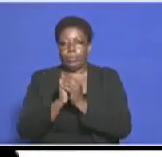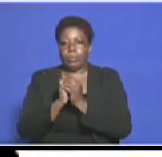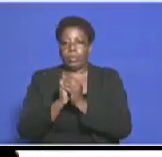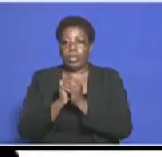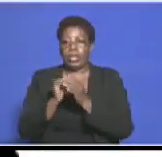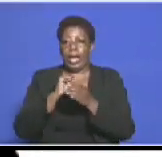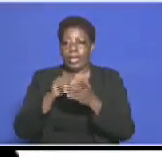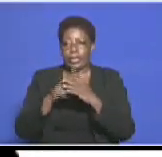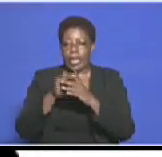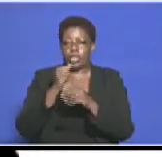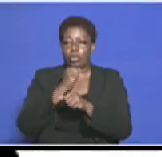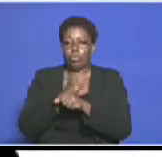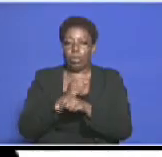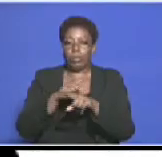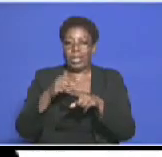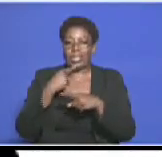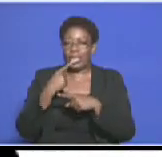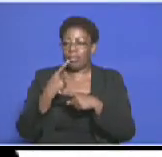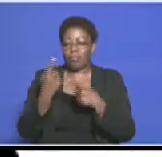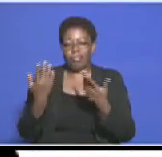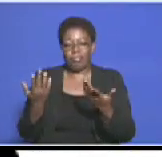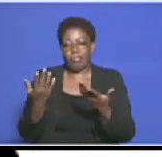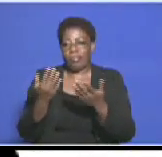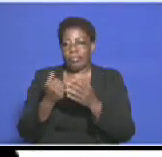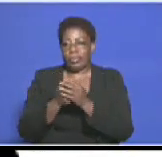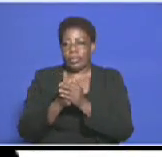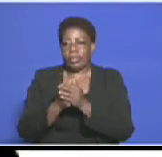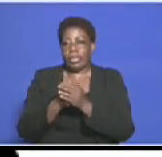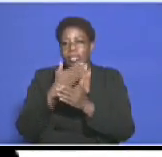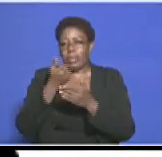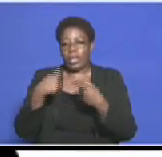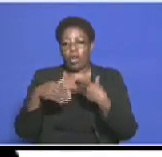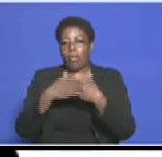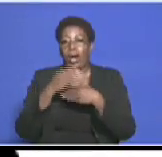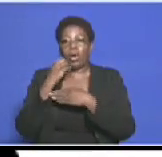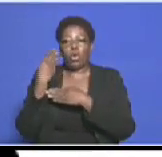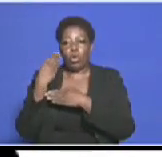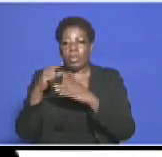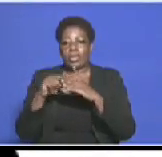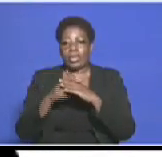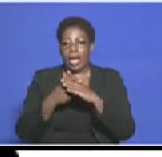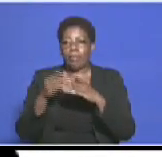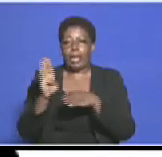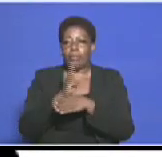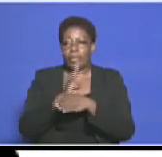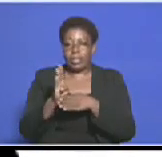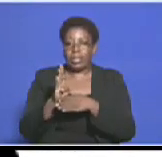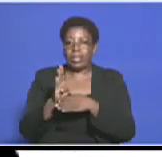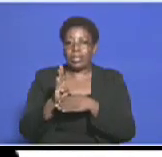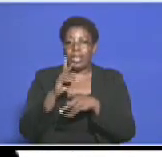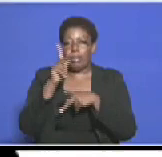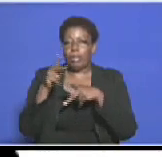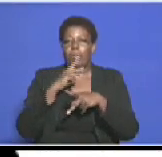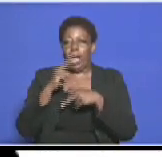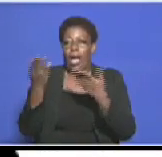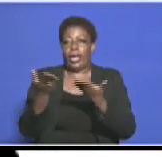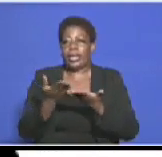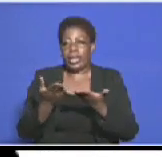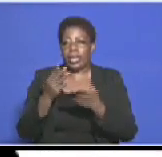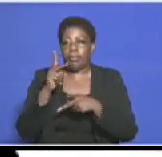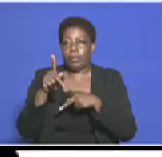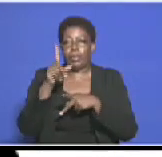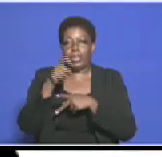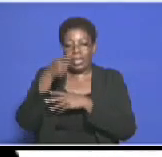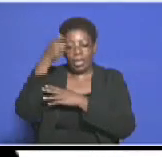to work, but I was like, this don't make any sense. Cheap, I just go back home and start my business. People here, and people